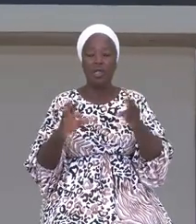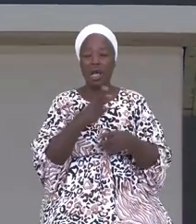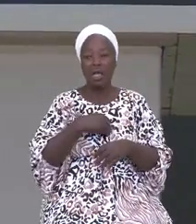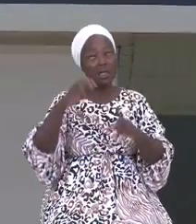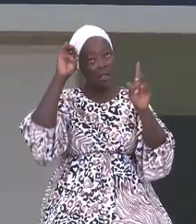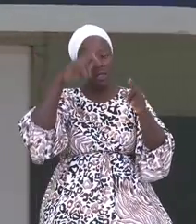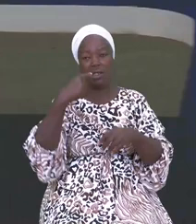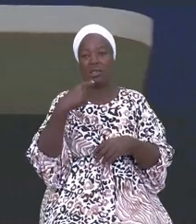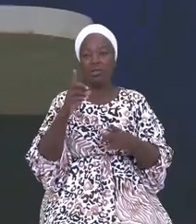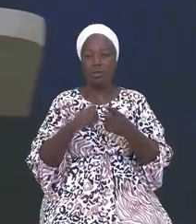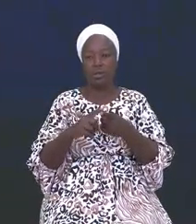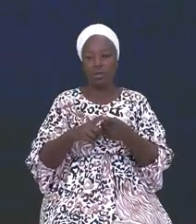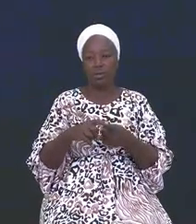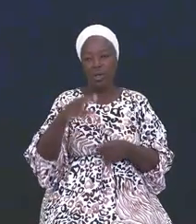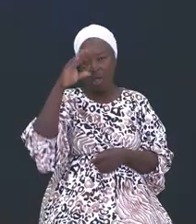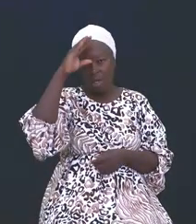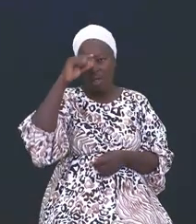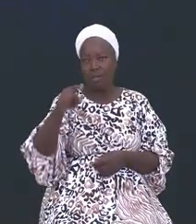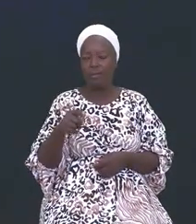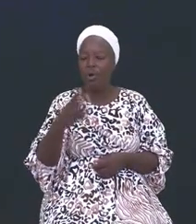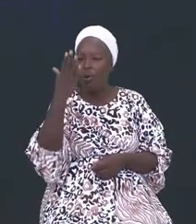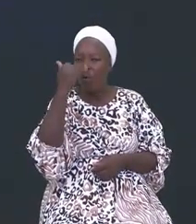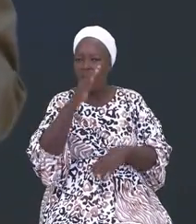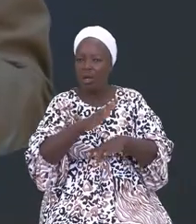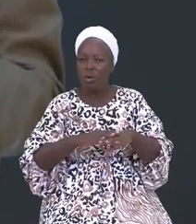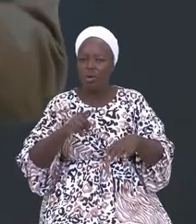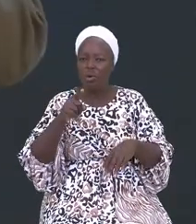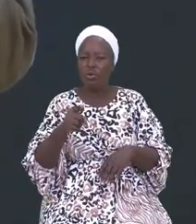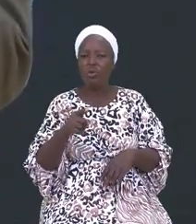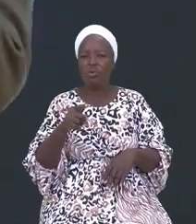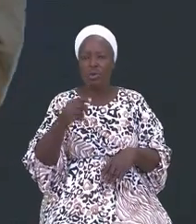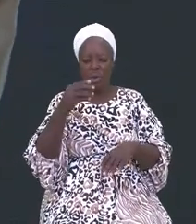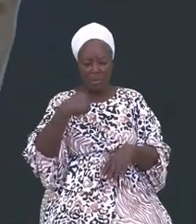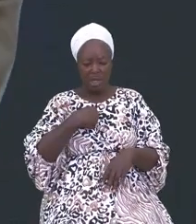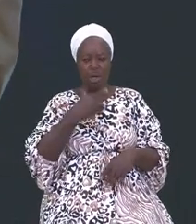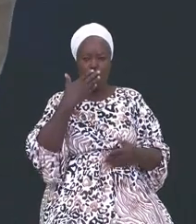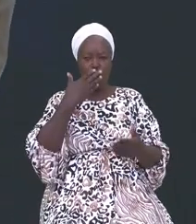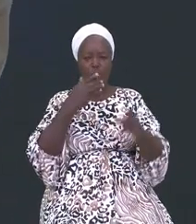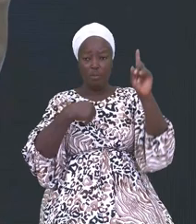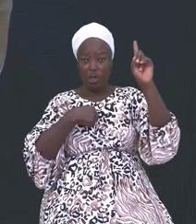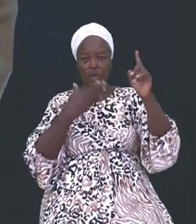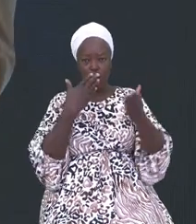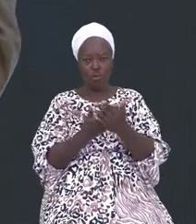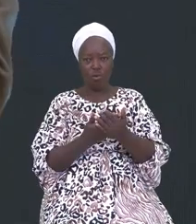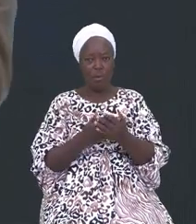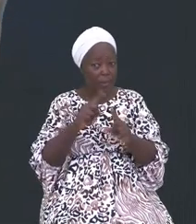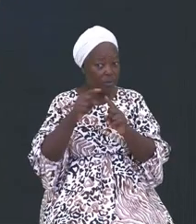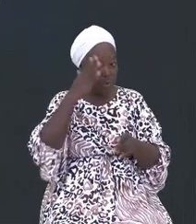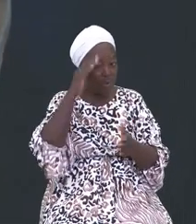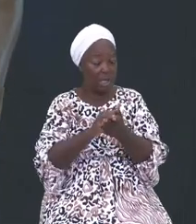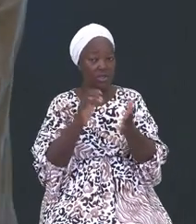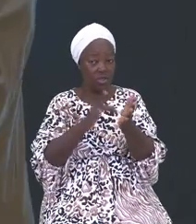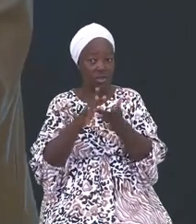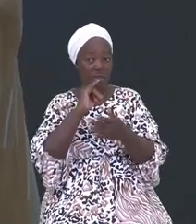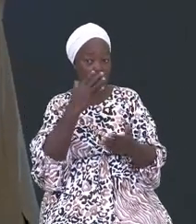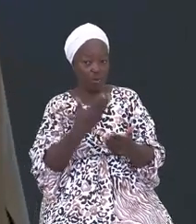said unto him, why callest thou me good? Now we know that Jesus is good. We know that